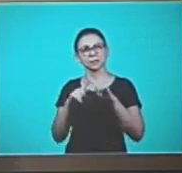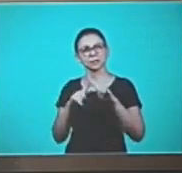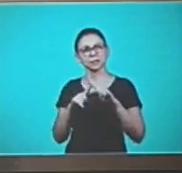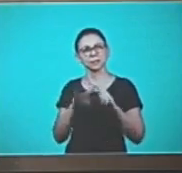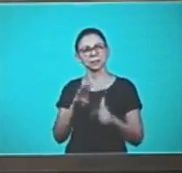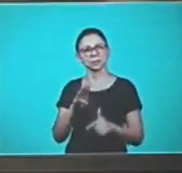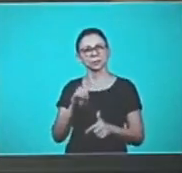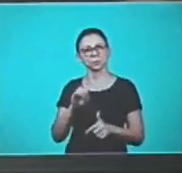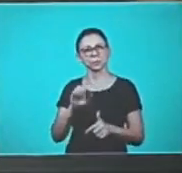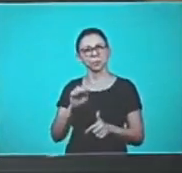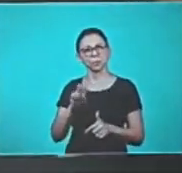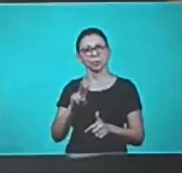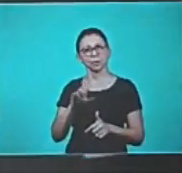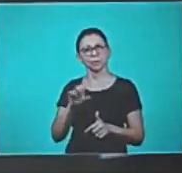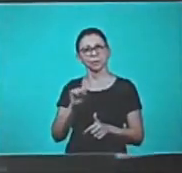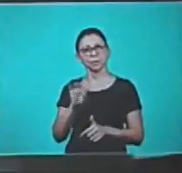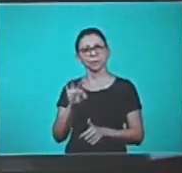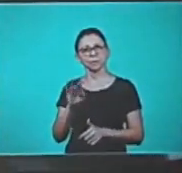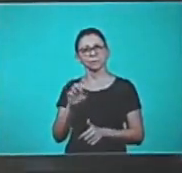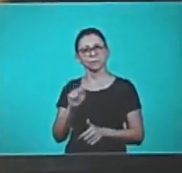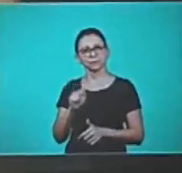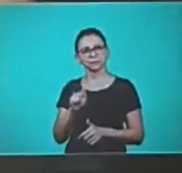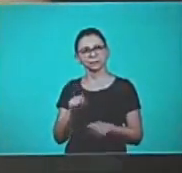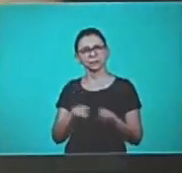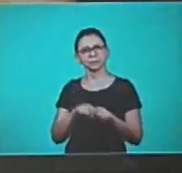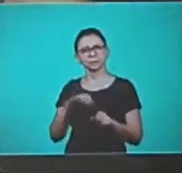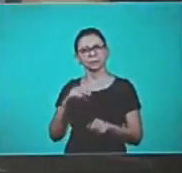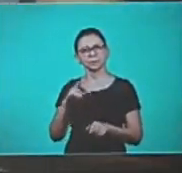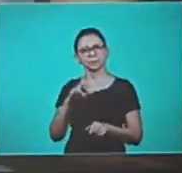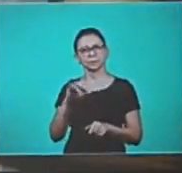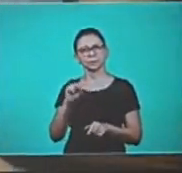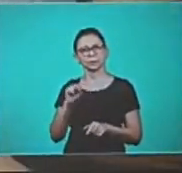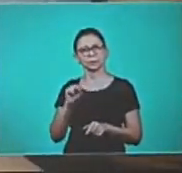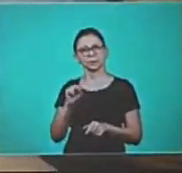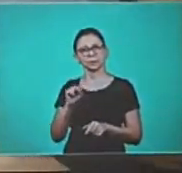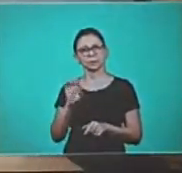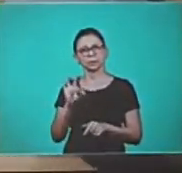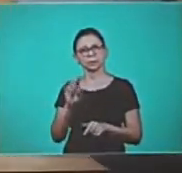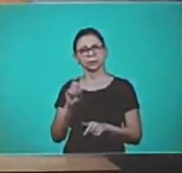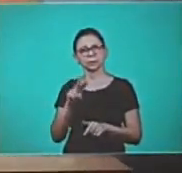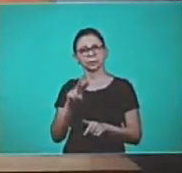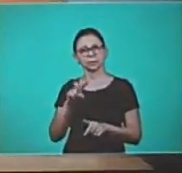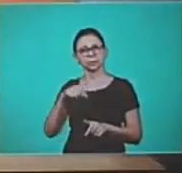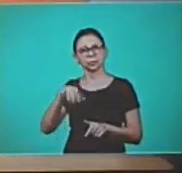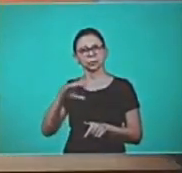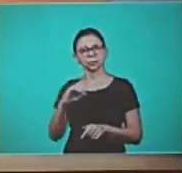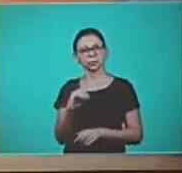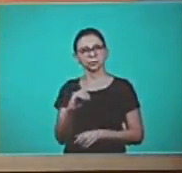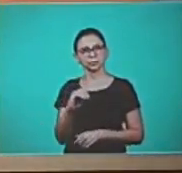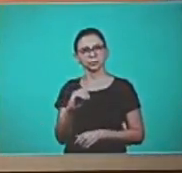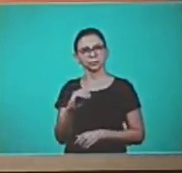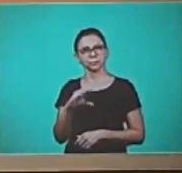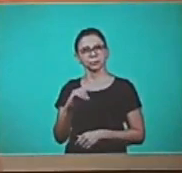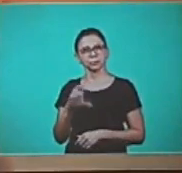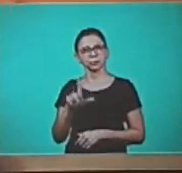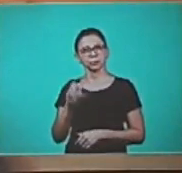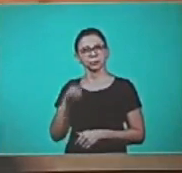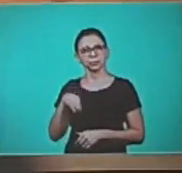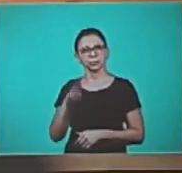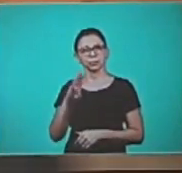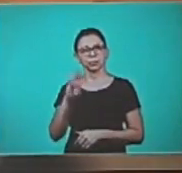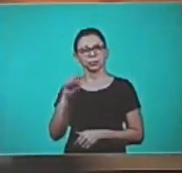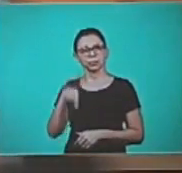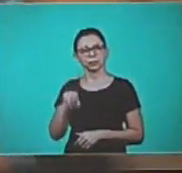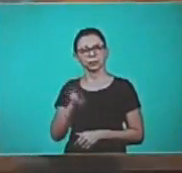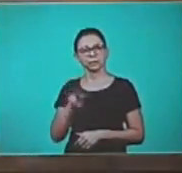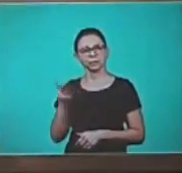from the church of Boa Vista and also from Cristóvão Colombo. And town of Vila Velha in the state of Espírito Santo, the brethren